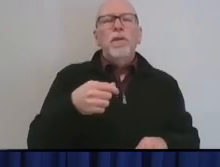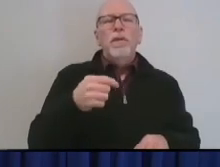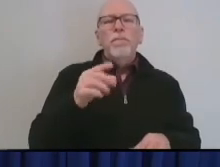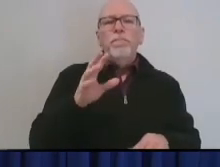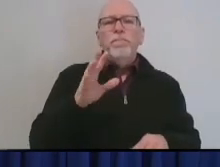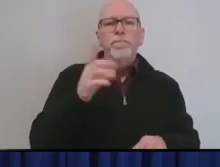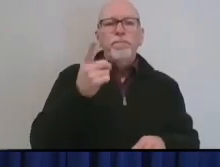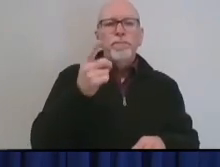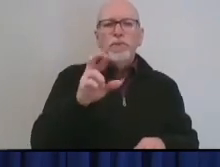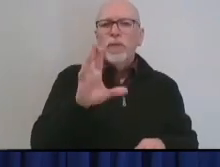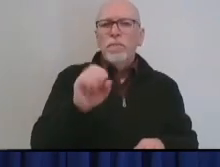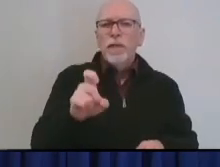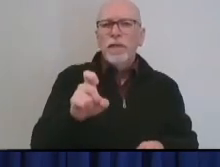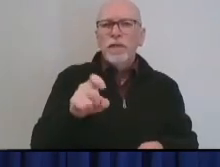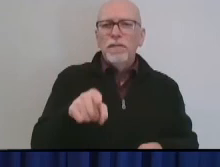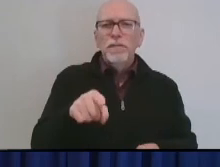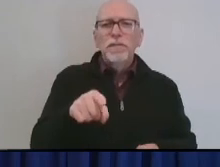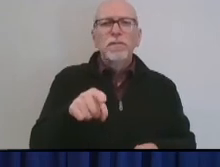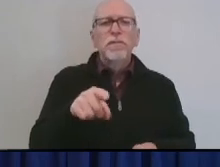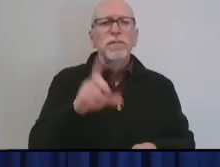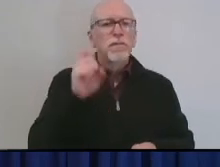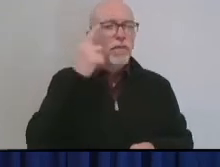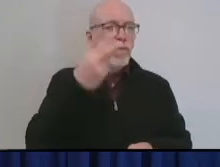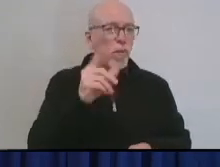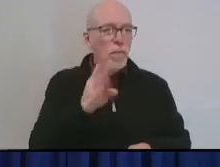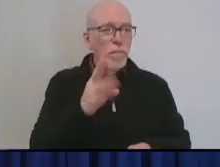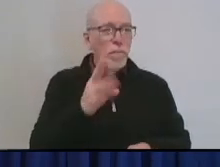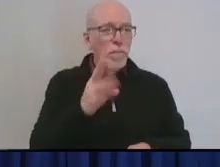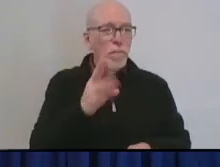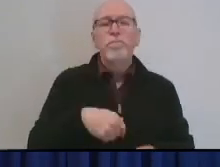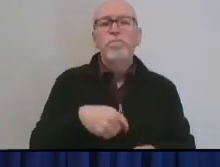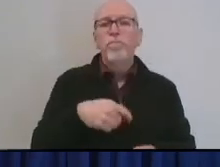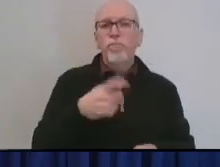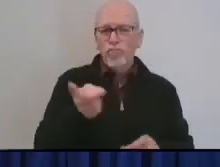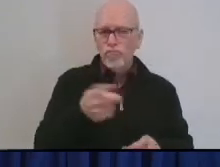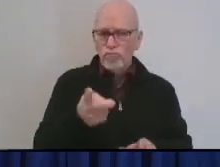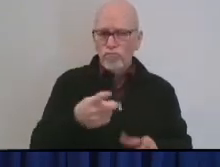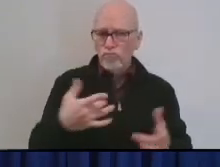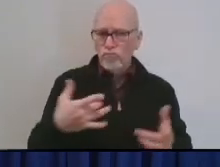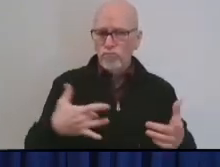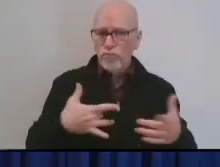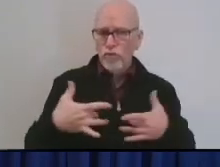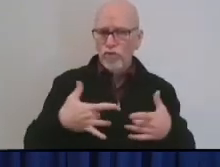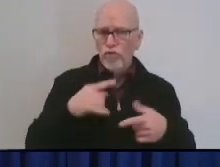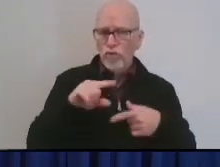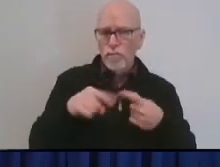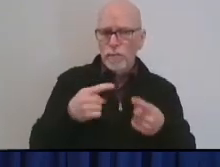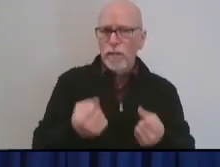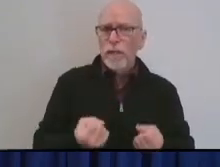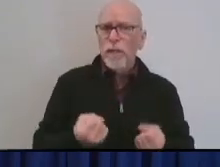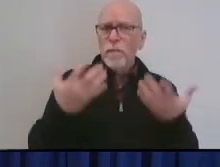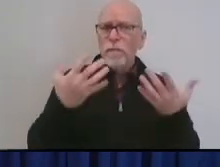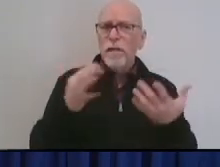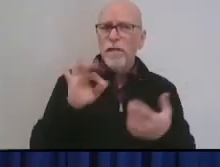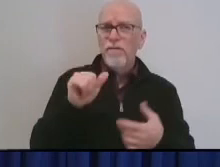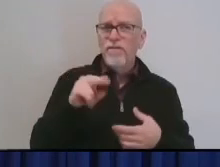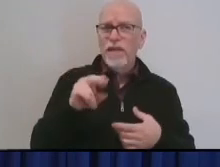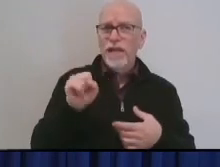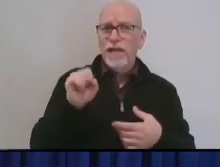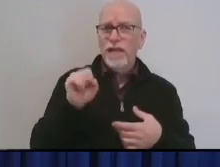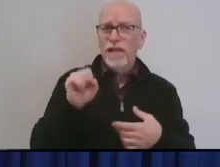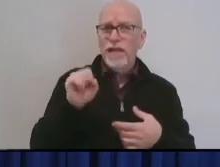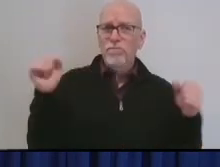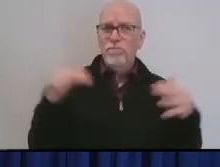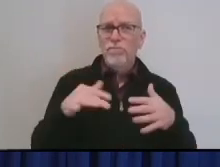Dr. Box and Governor Holcomb, are you concerned about how many fans will be coming to now apparently